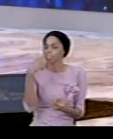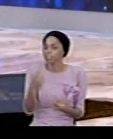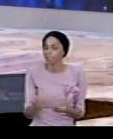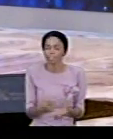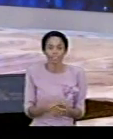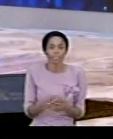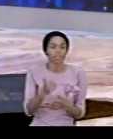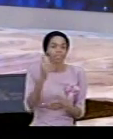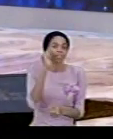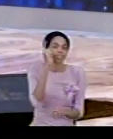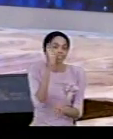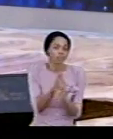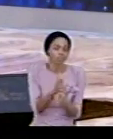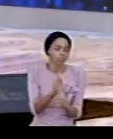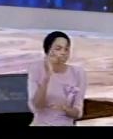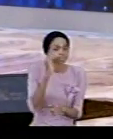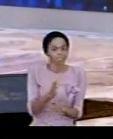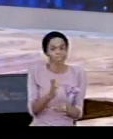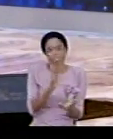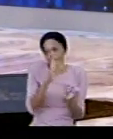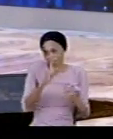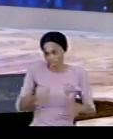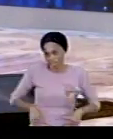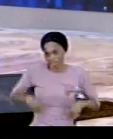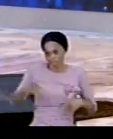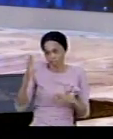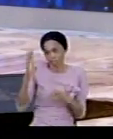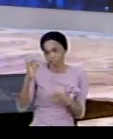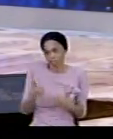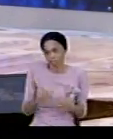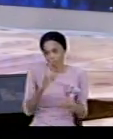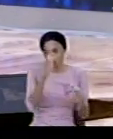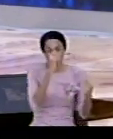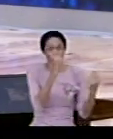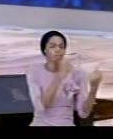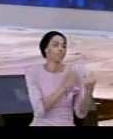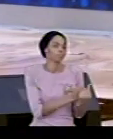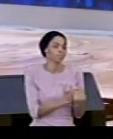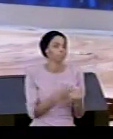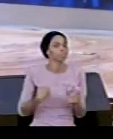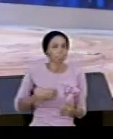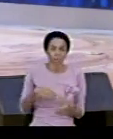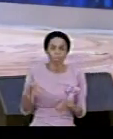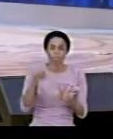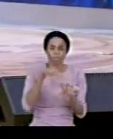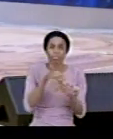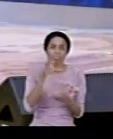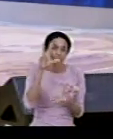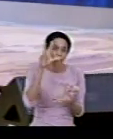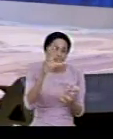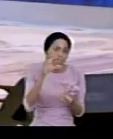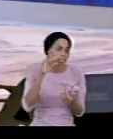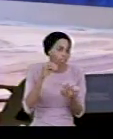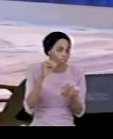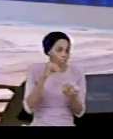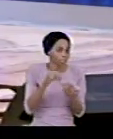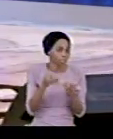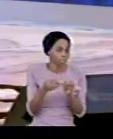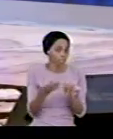shall live by faith. We're looking at this under three perspectives. Number one,